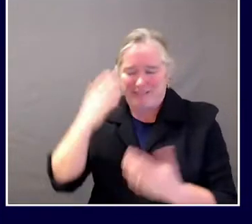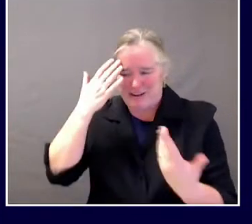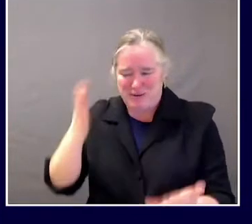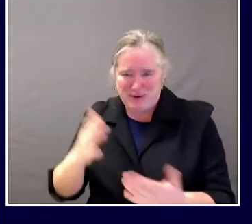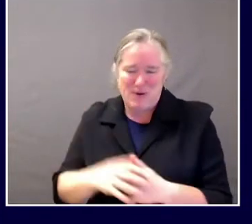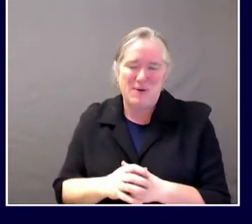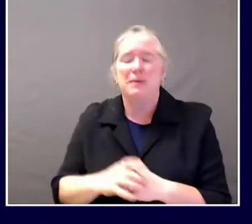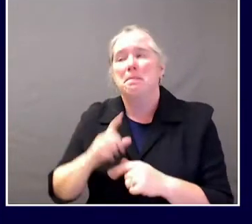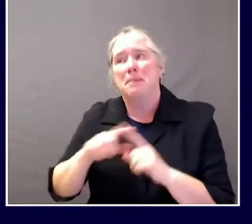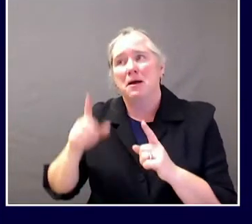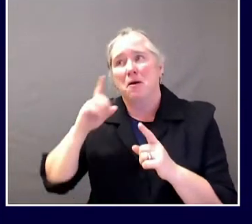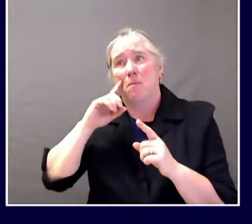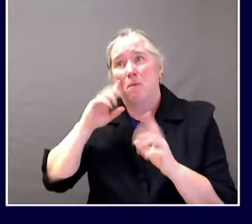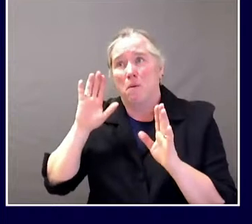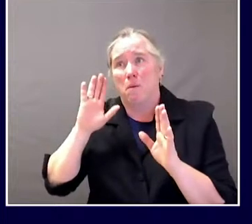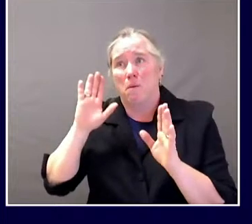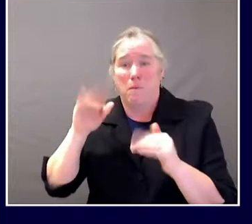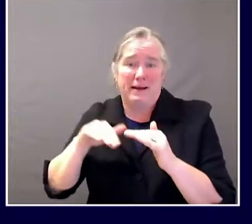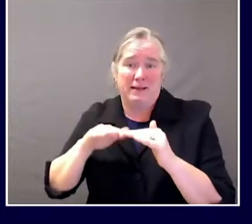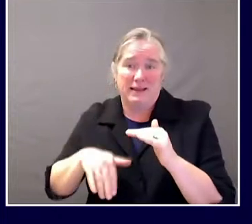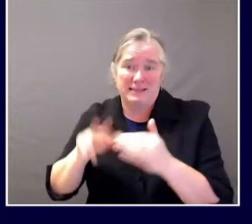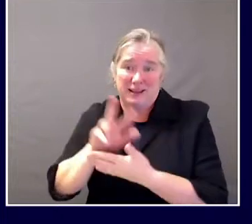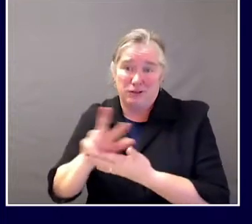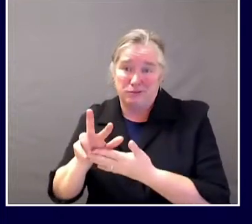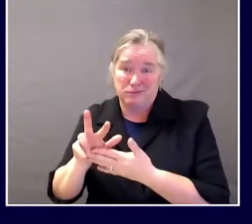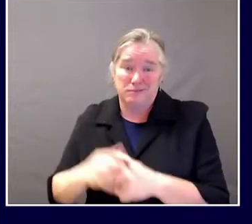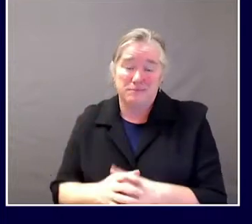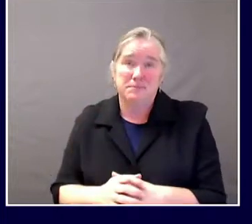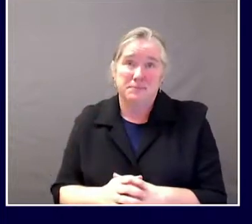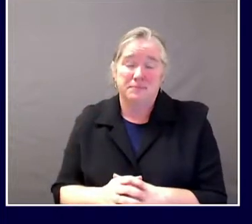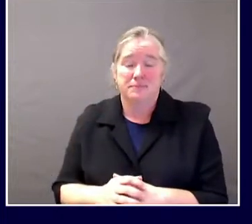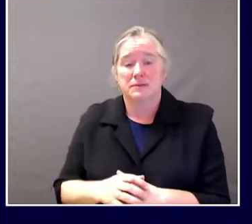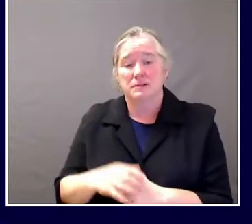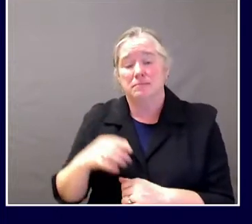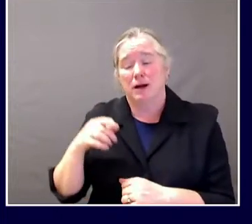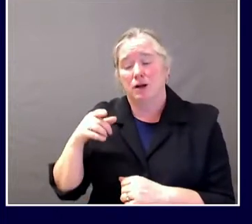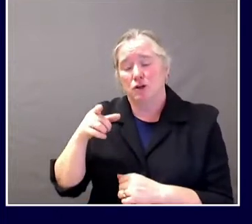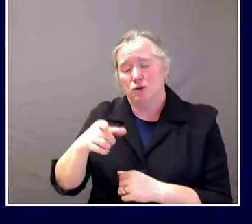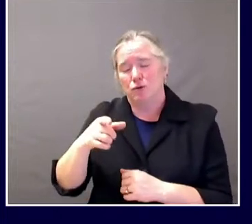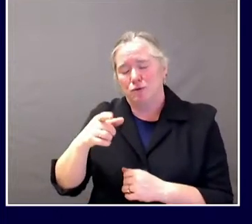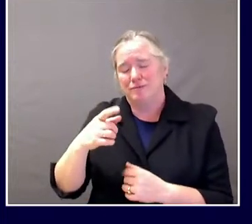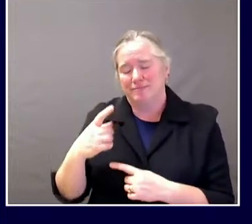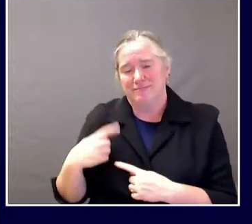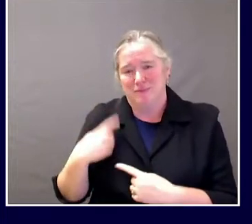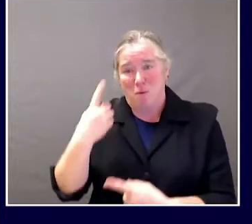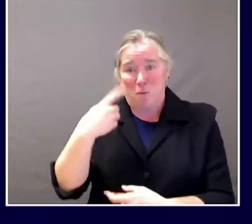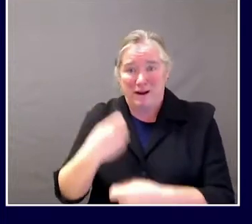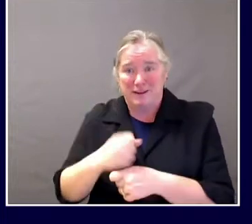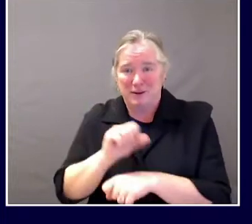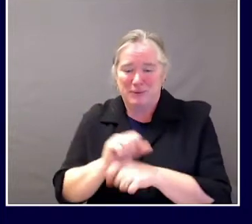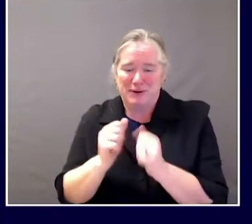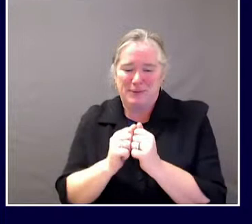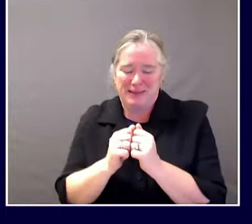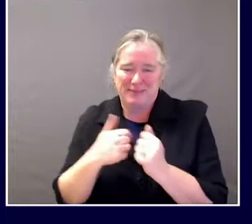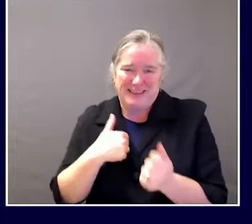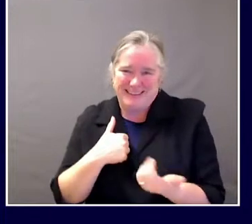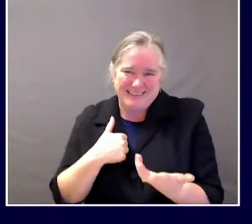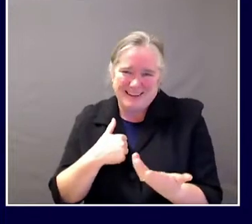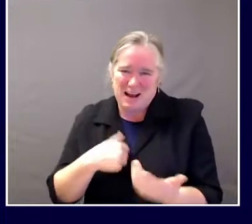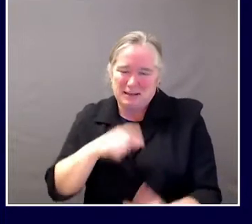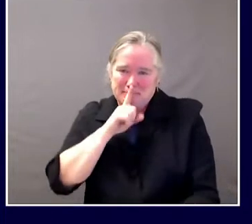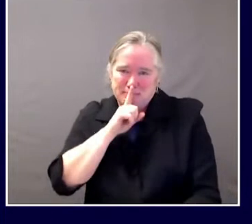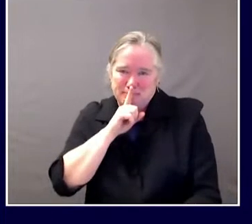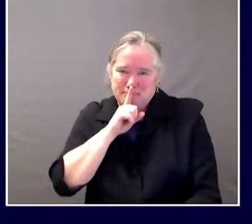few weeks, but again, as you know well enough from working with me now for a year, I'm not gonna put a deadline on it.